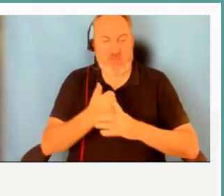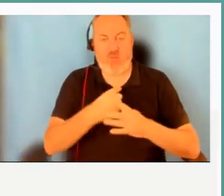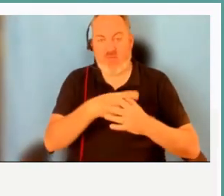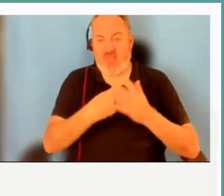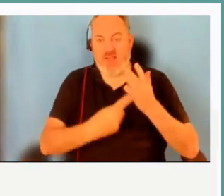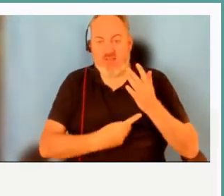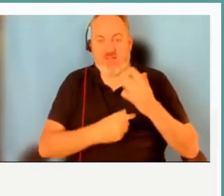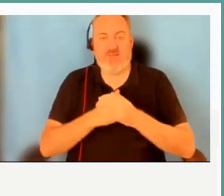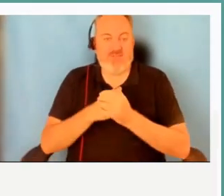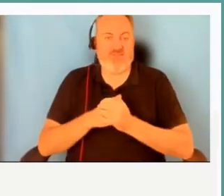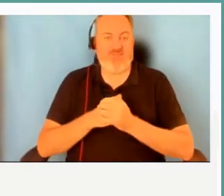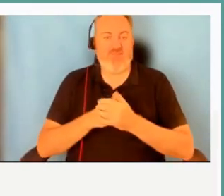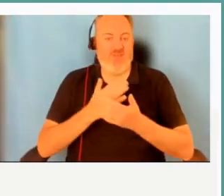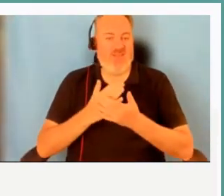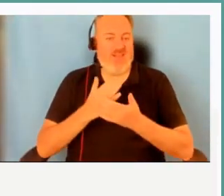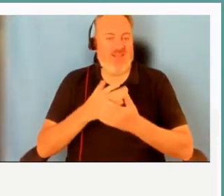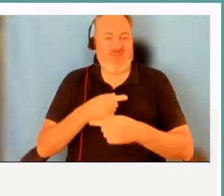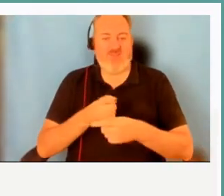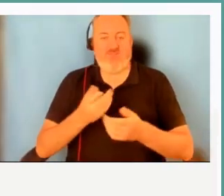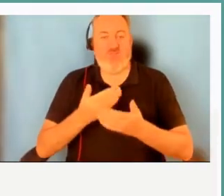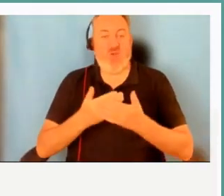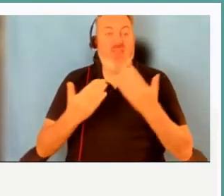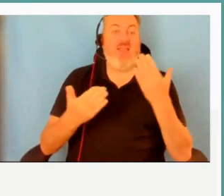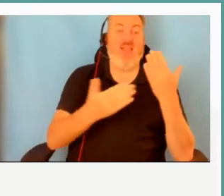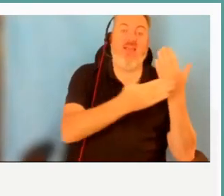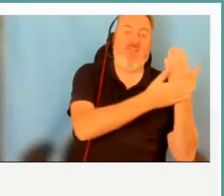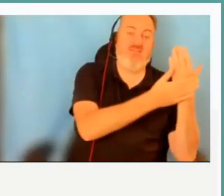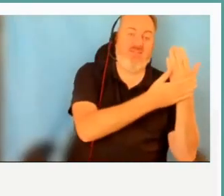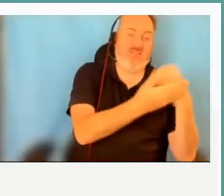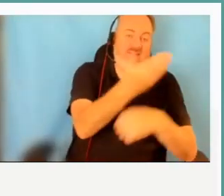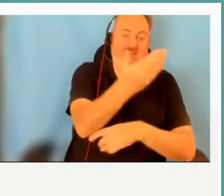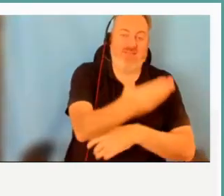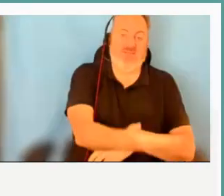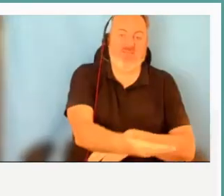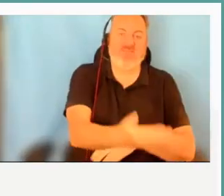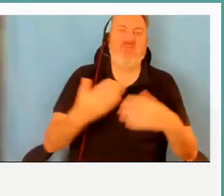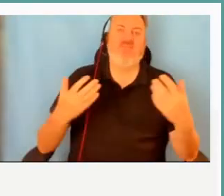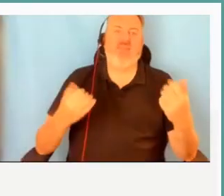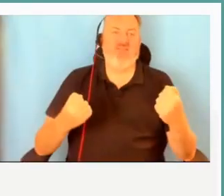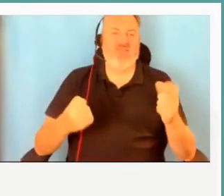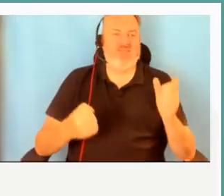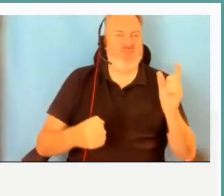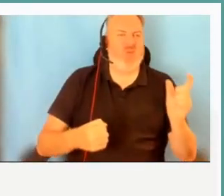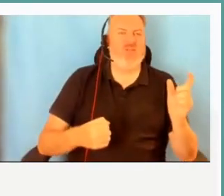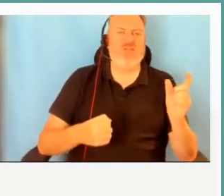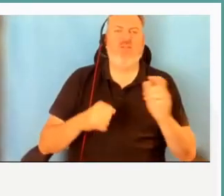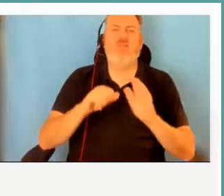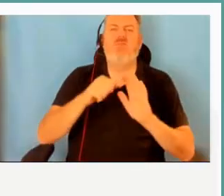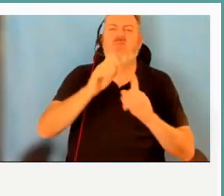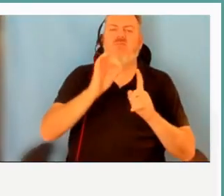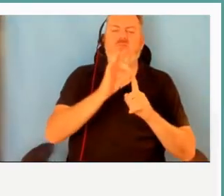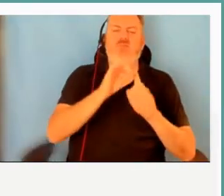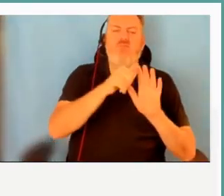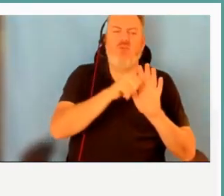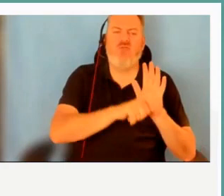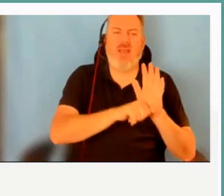So I'm just going to go to the left-hand side of the screen, and there'll be a word called program there, and then next to it